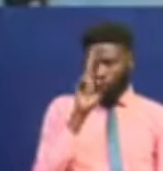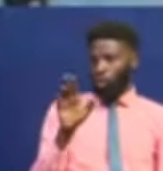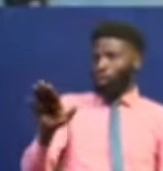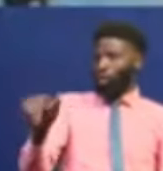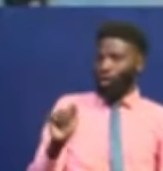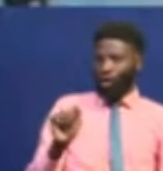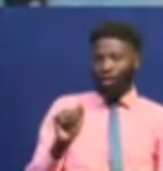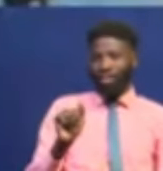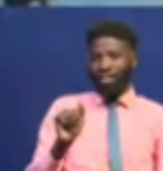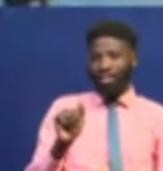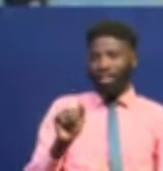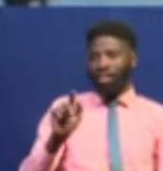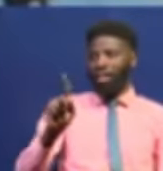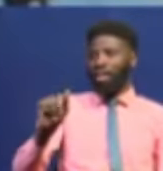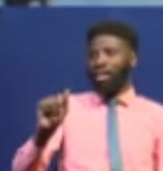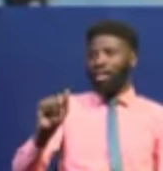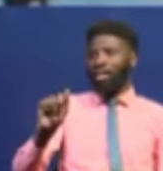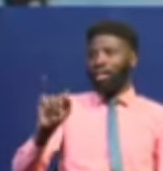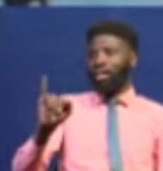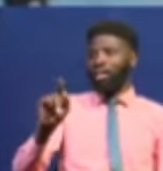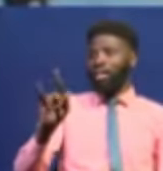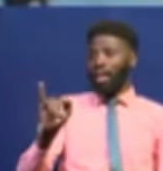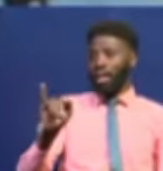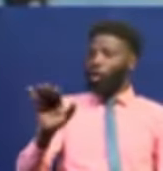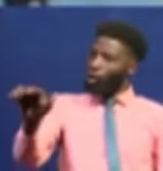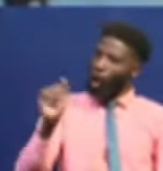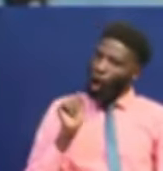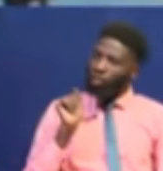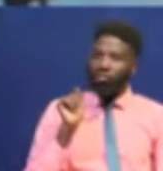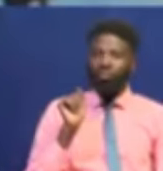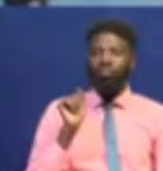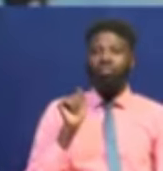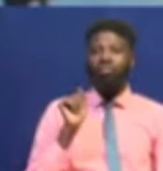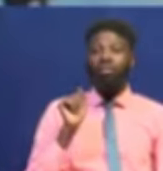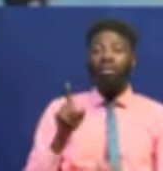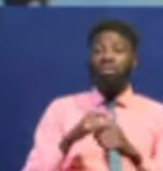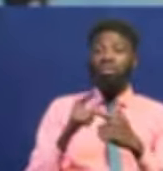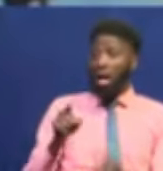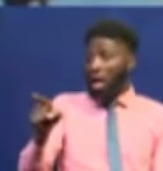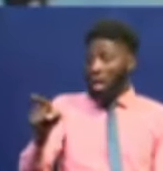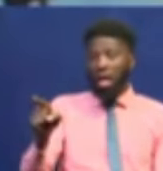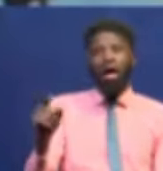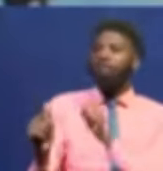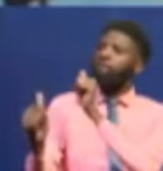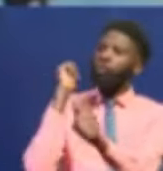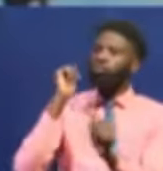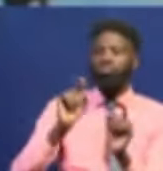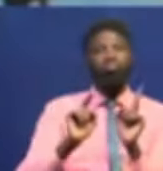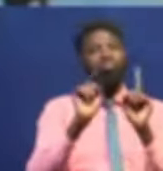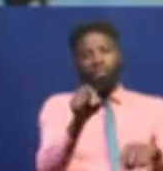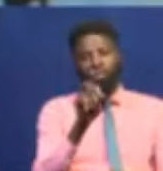Linus Kaikai and Linus Kaikai refuses to go to the